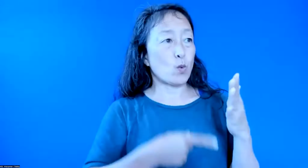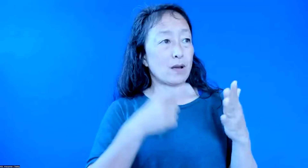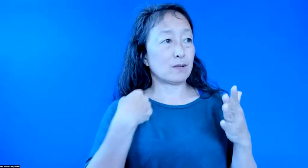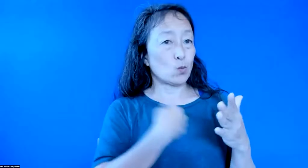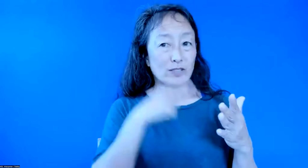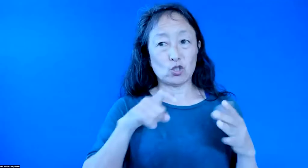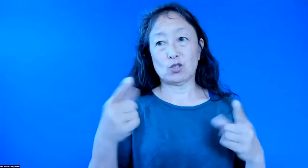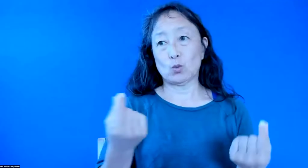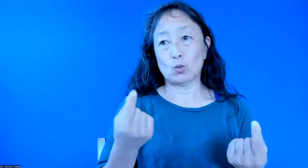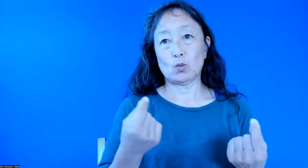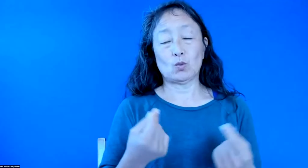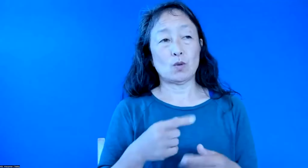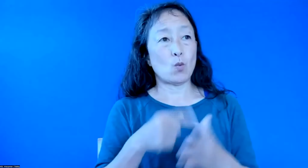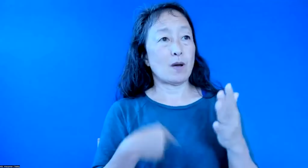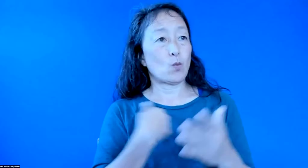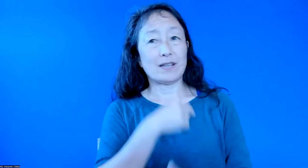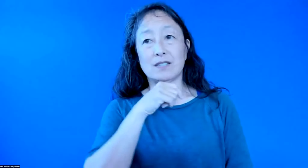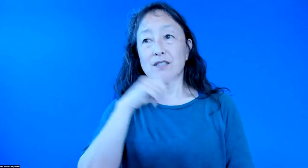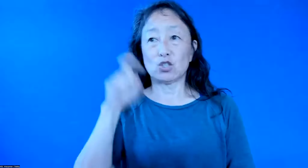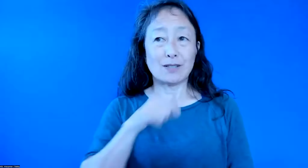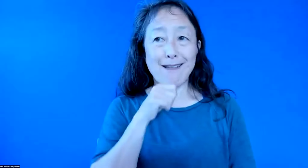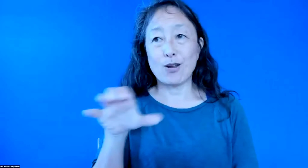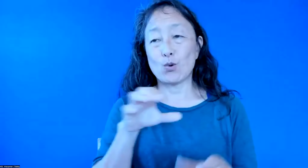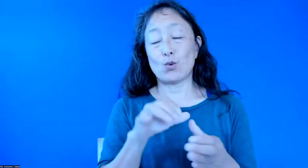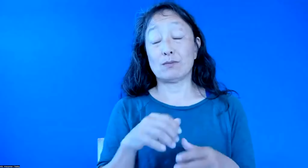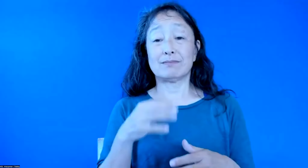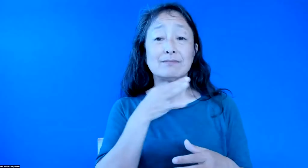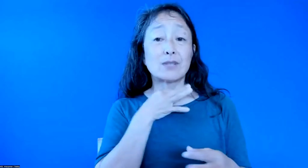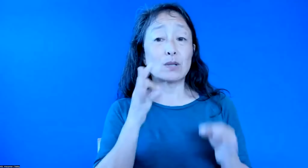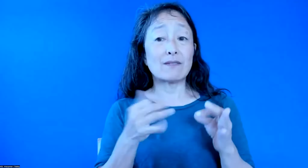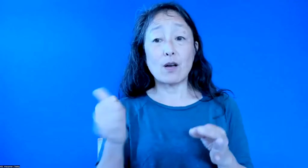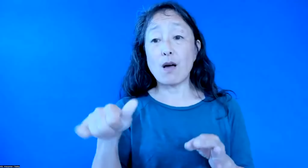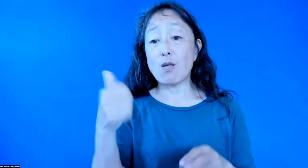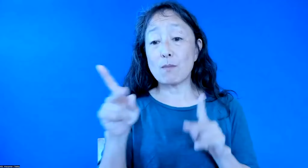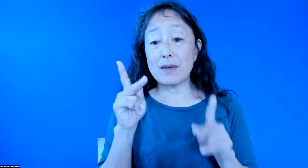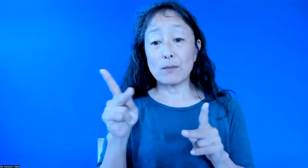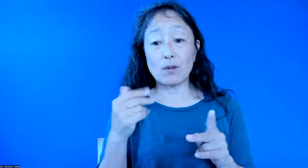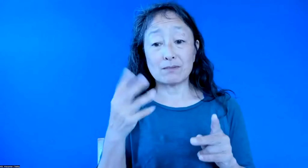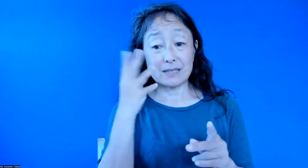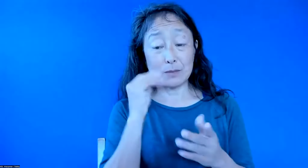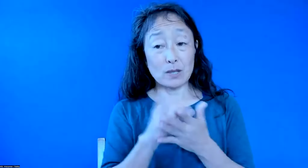And so I just wanted to see if other folks had experienced anything like that or had suggestions.